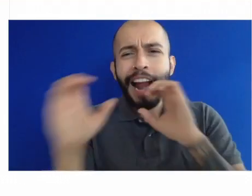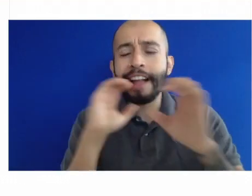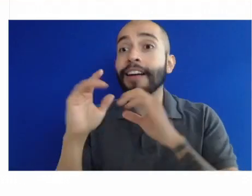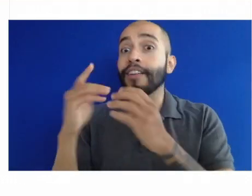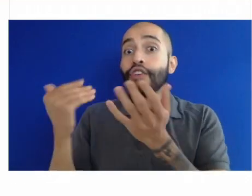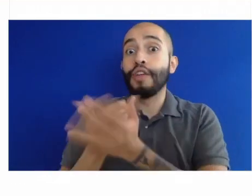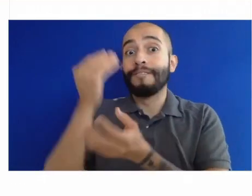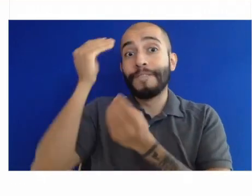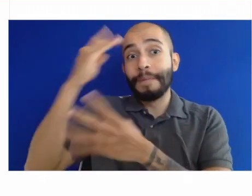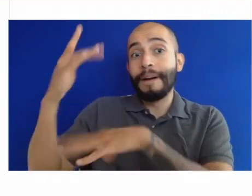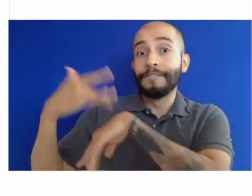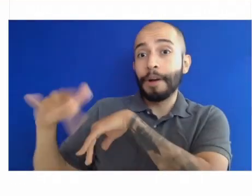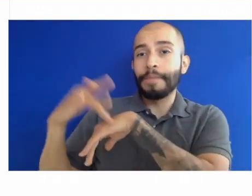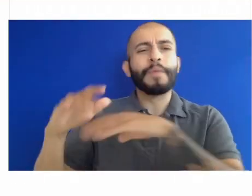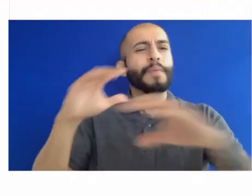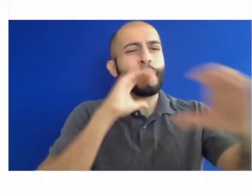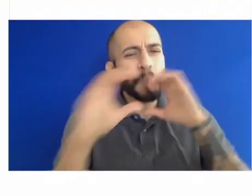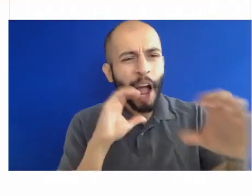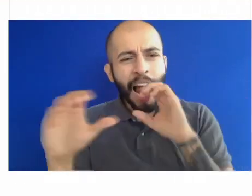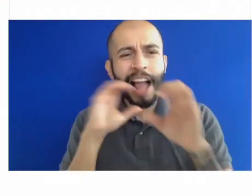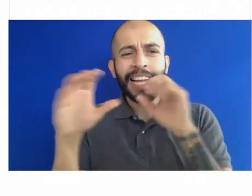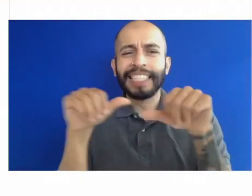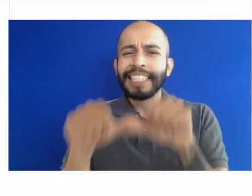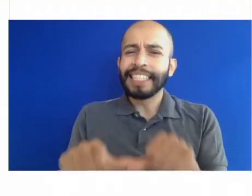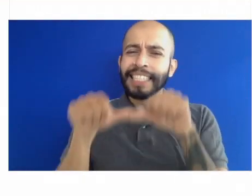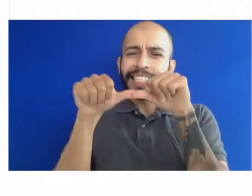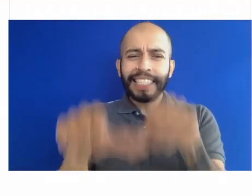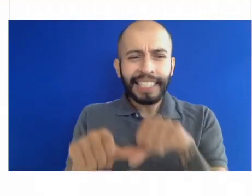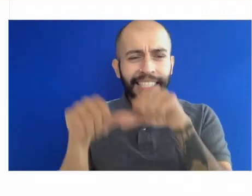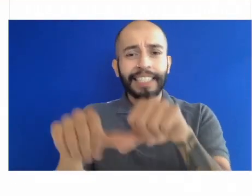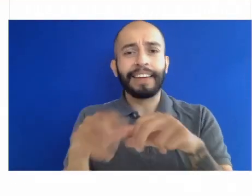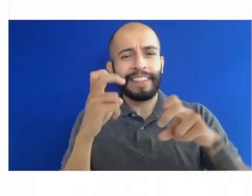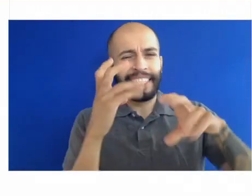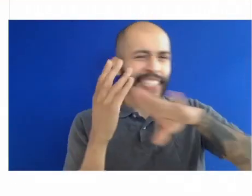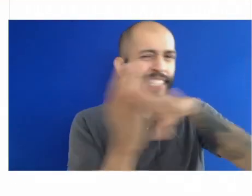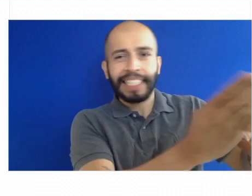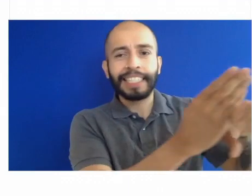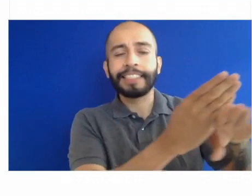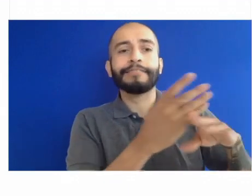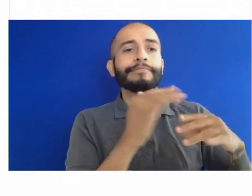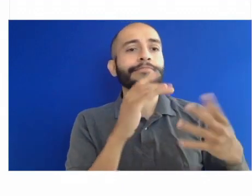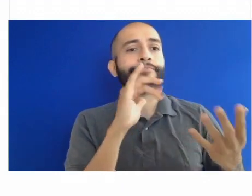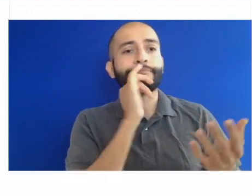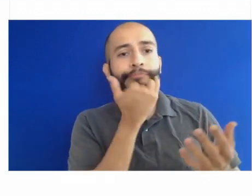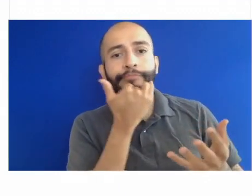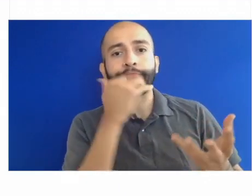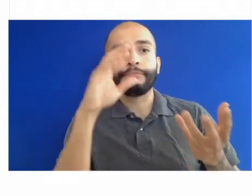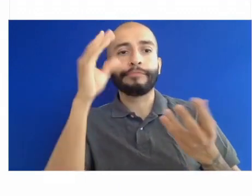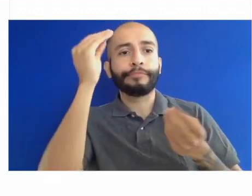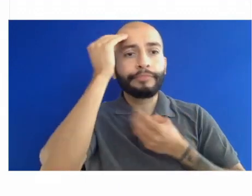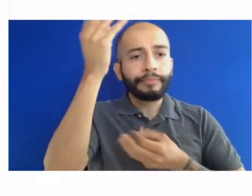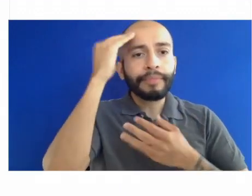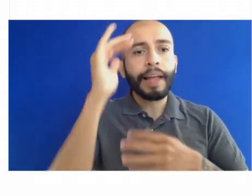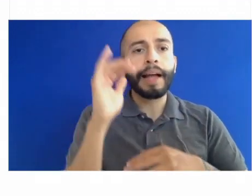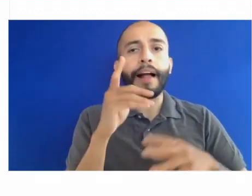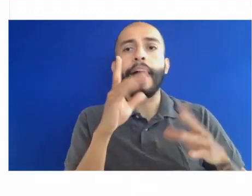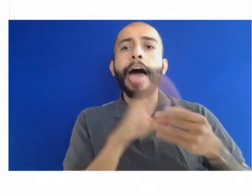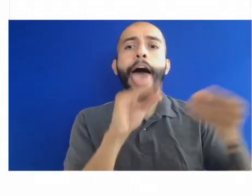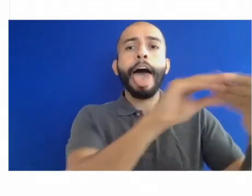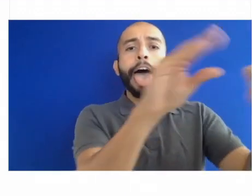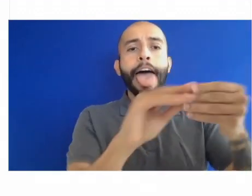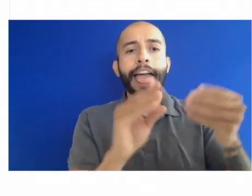claims is very important. Being proactive but you can't address everything because there's so